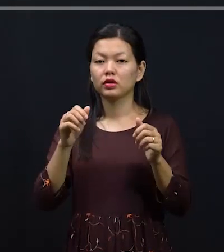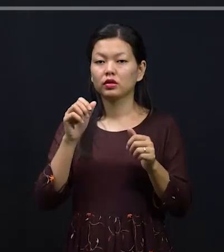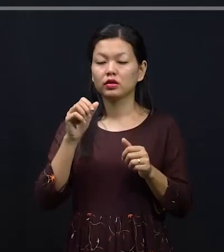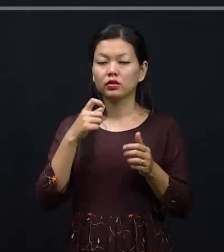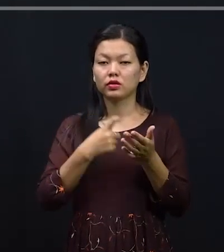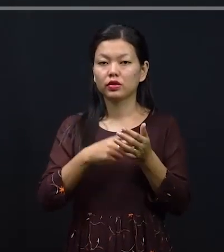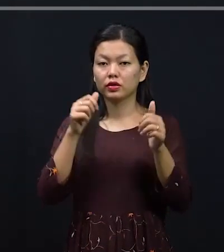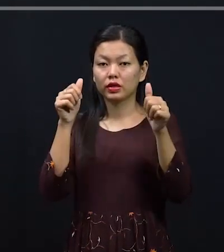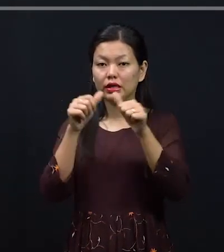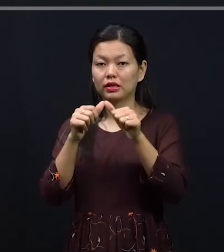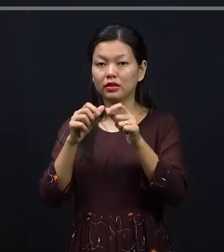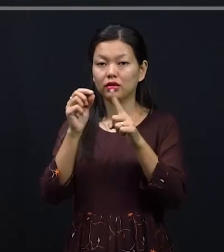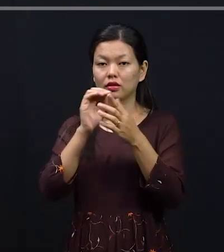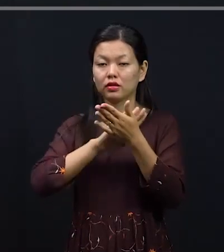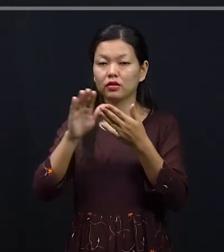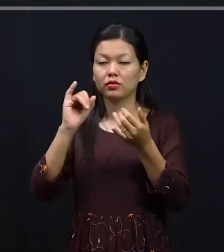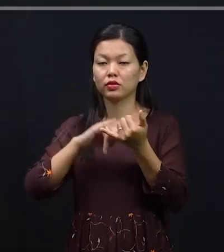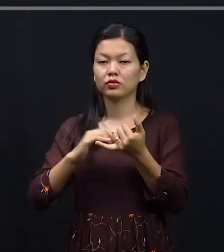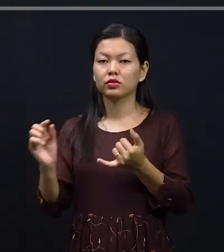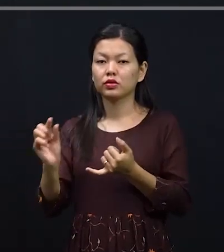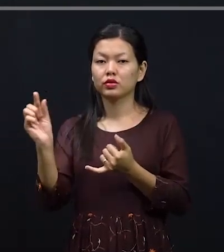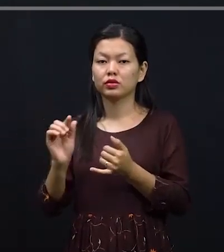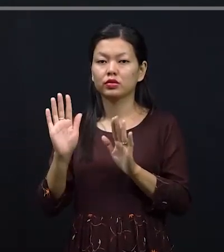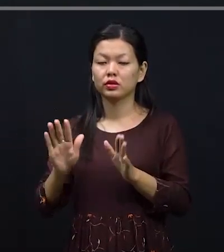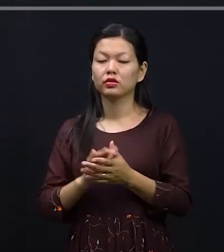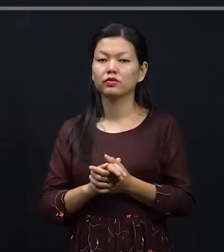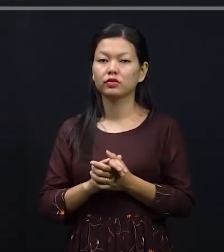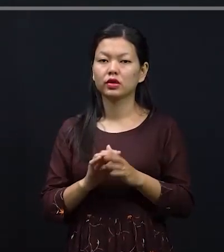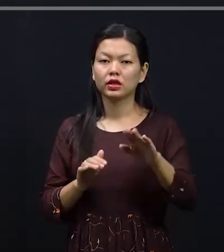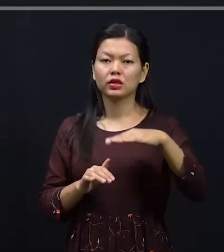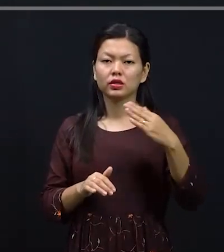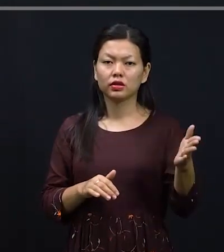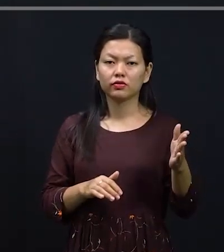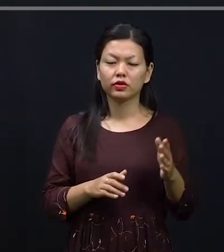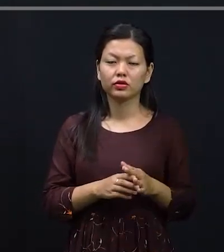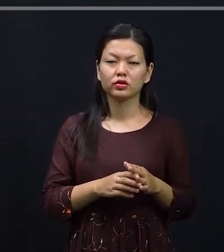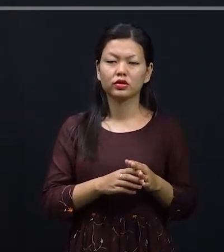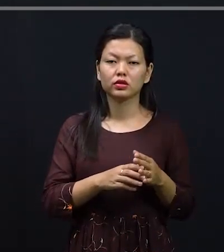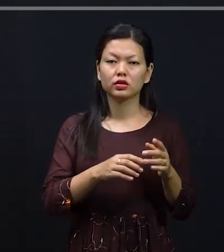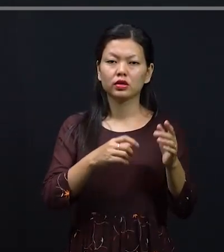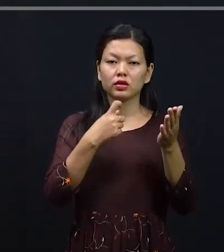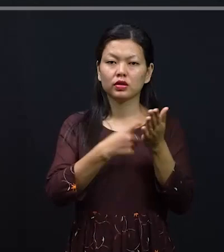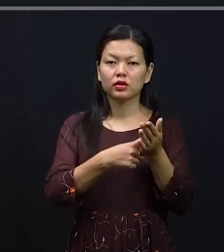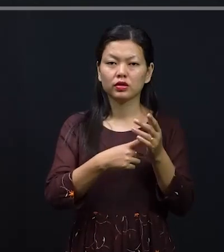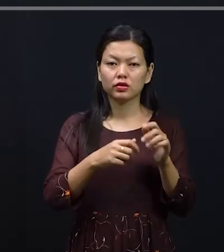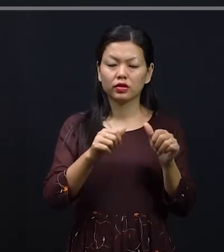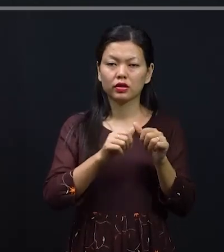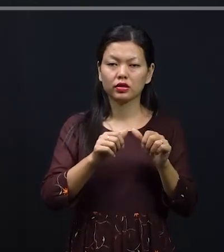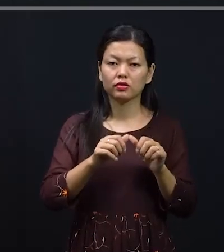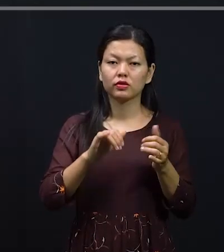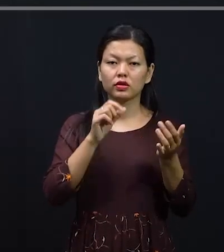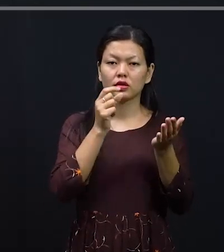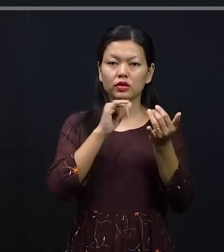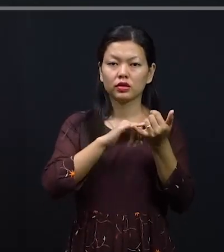phosphorus. So now, in the culture which contain a radioactive sulfur, this radioactive sulfur